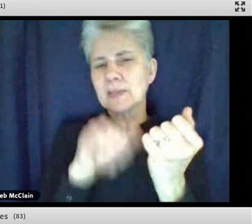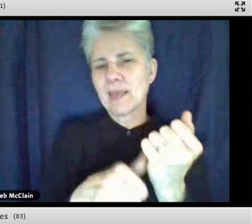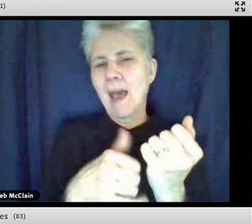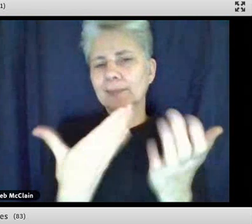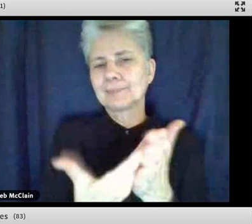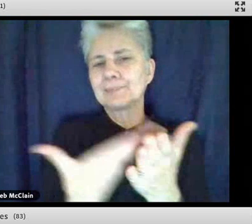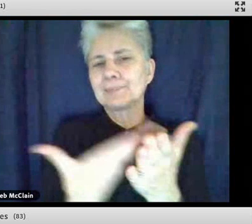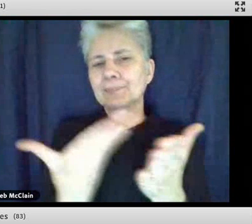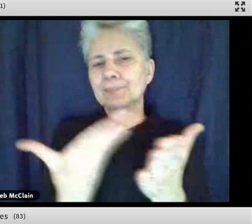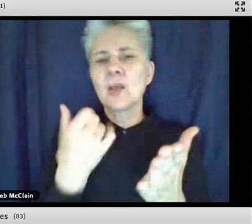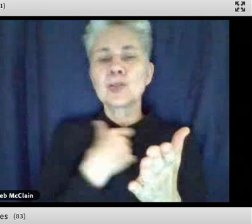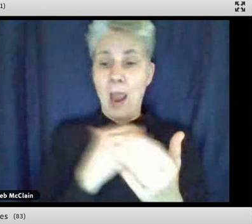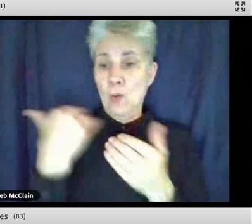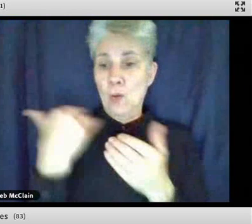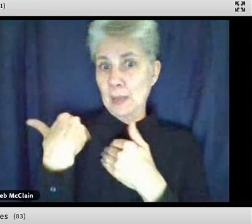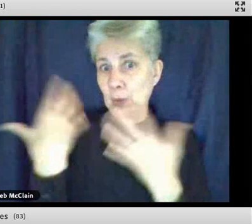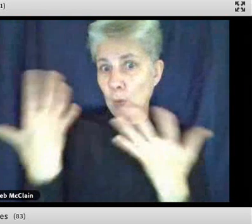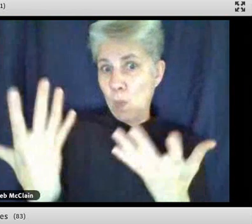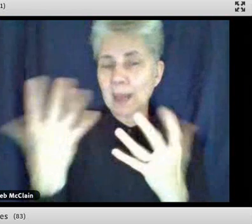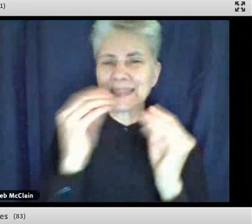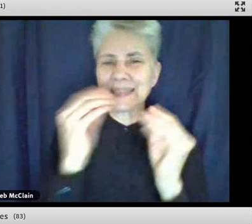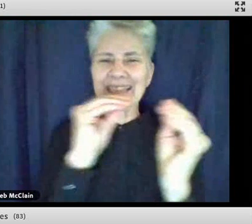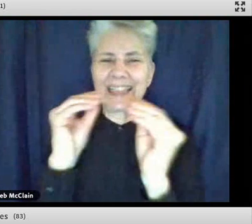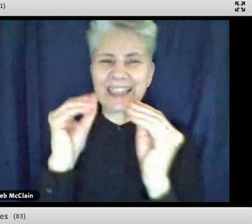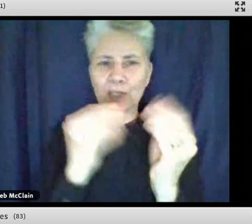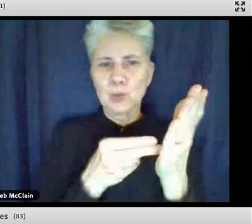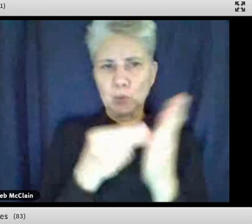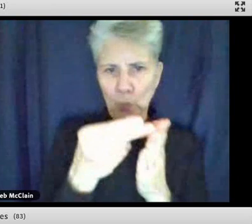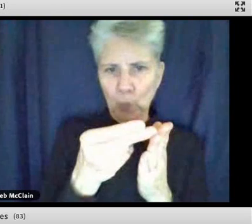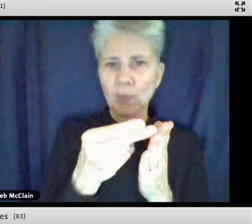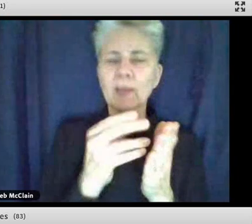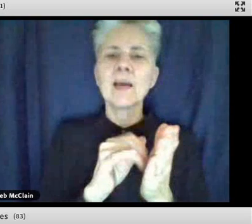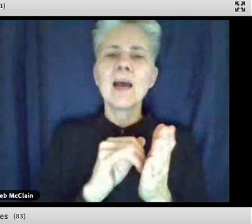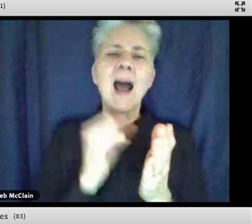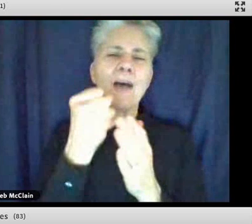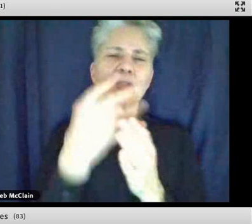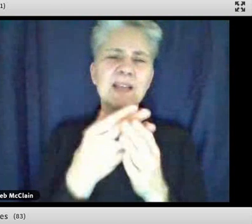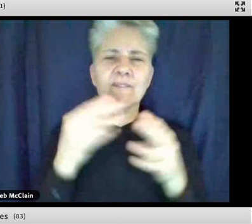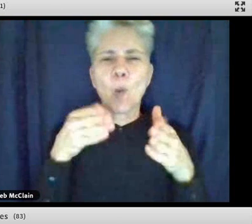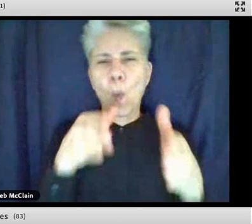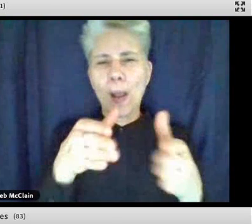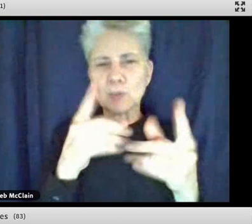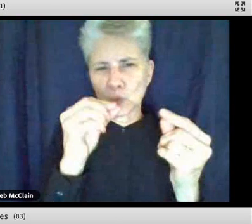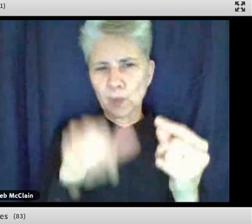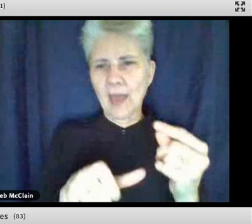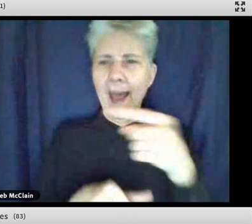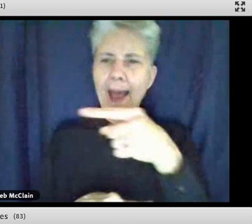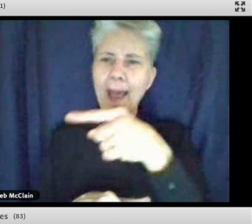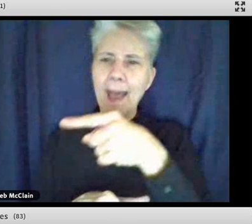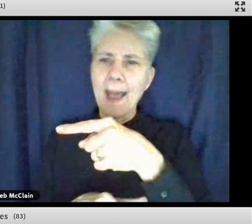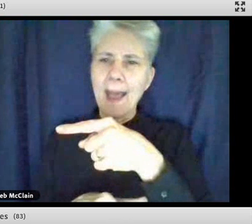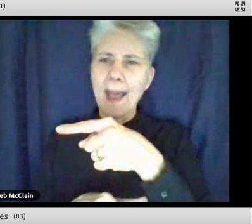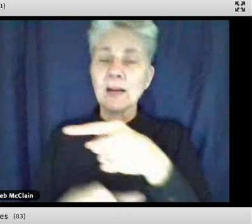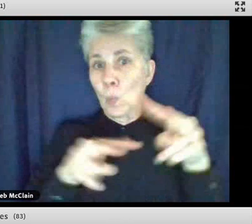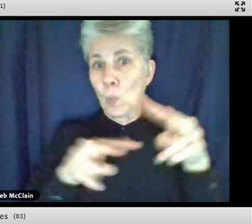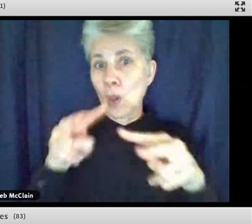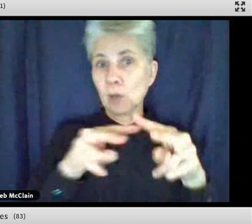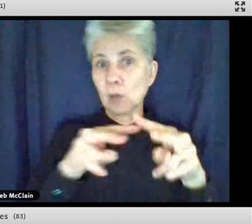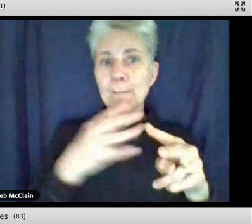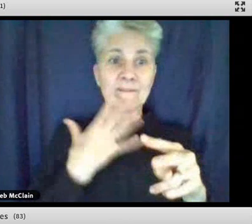our role is very important in teaching them the truth. And I've got several methods here. If you want to come back and look at them, probably my